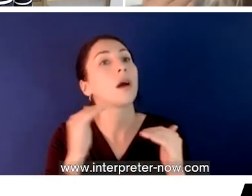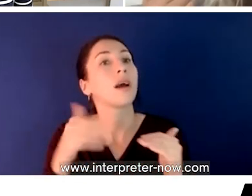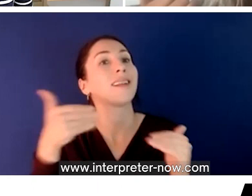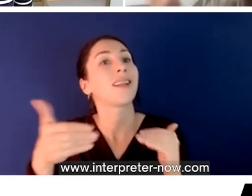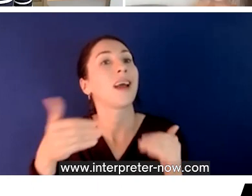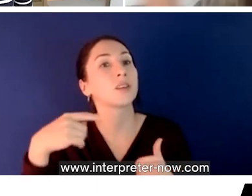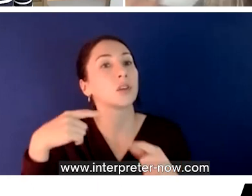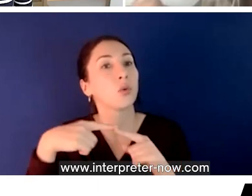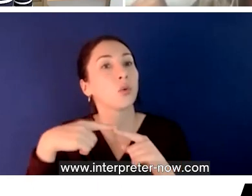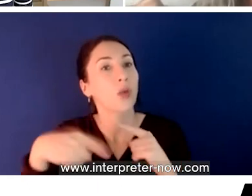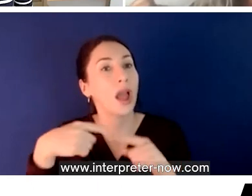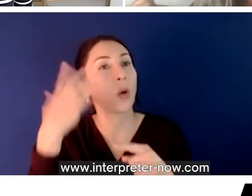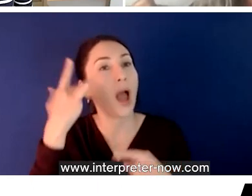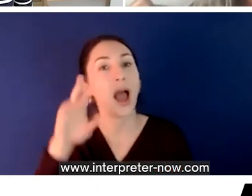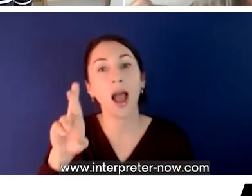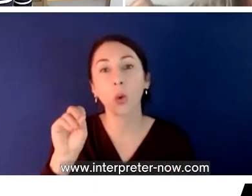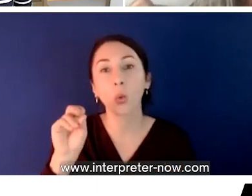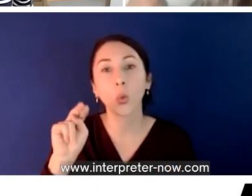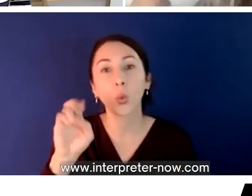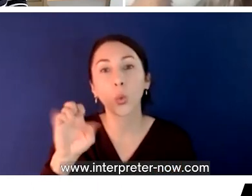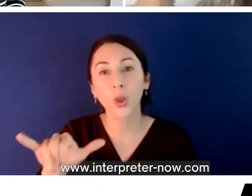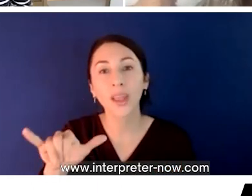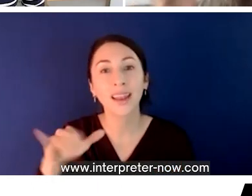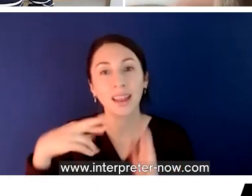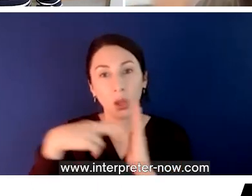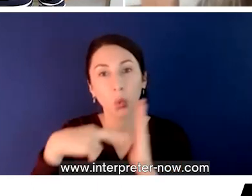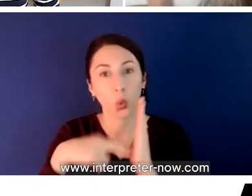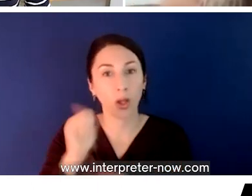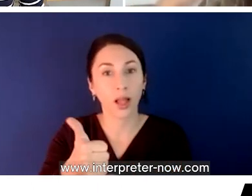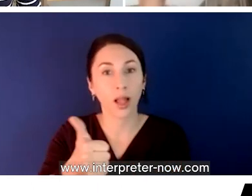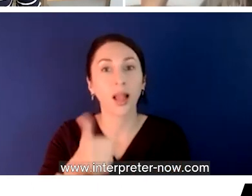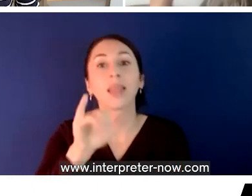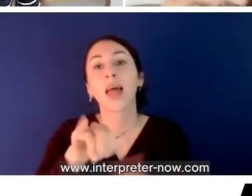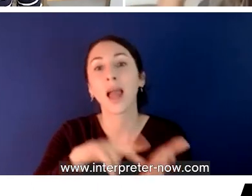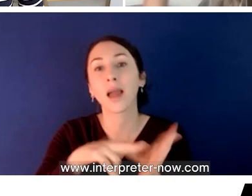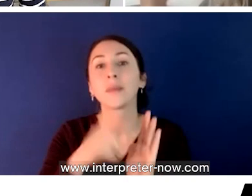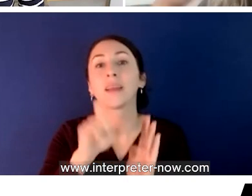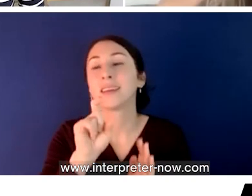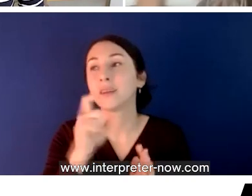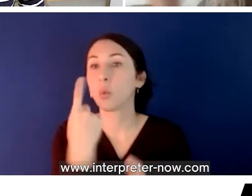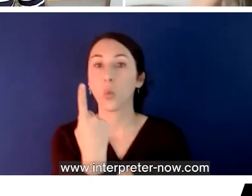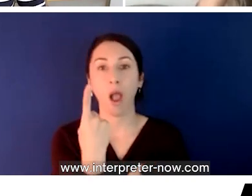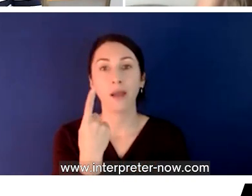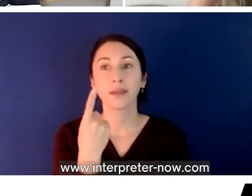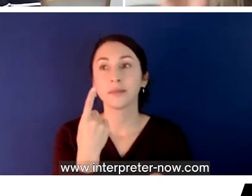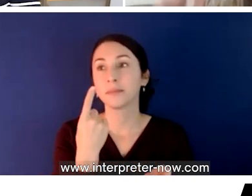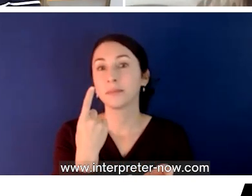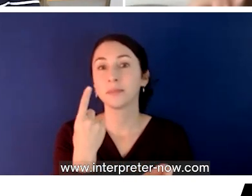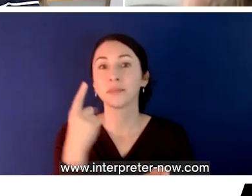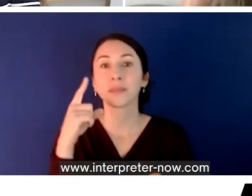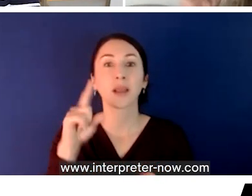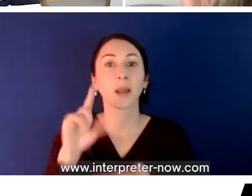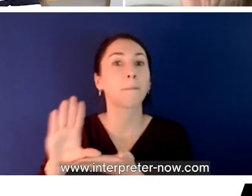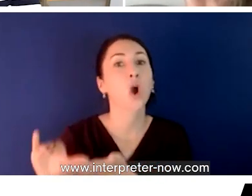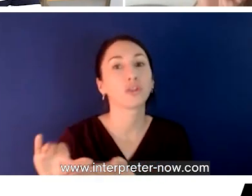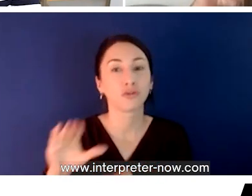next round because we have the Rooney Rule in place. Oh, she was like, right, that requires at least like one underrepresented candidate being in an interview pool. She was